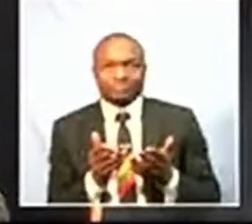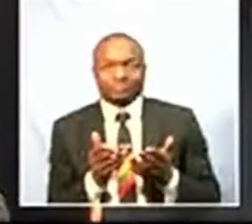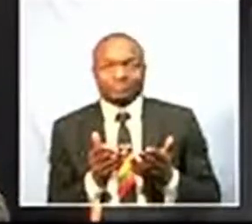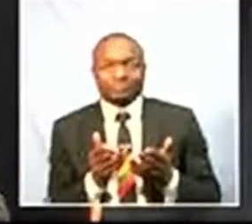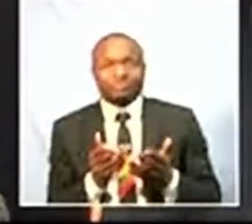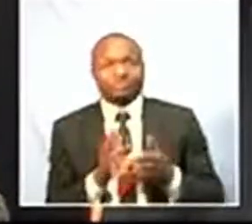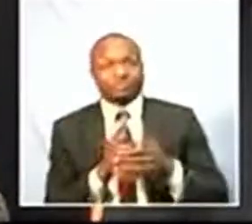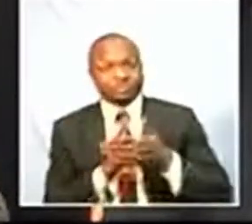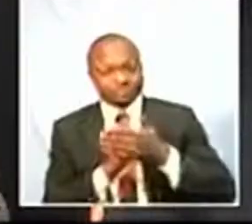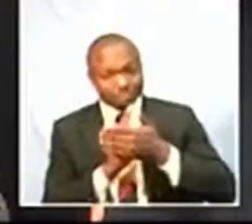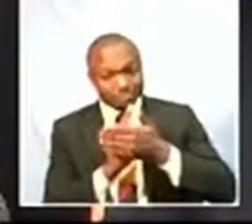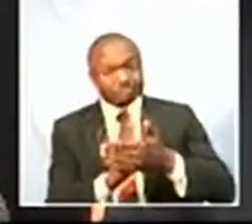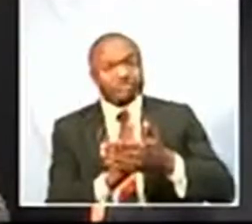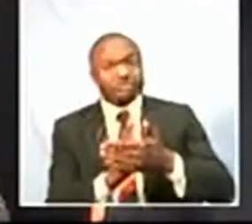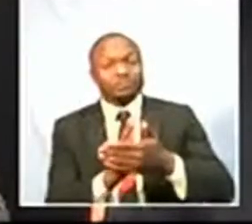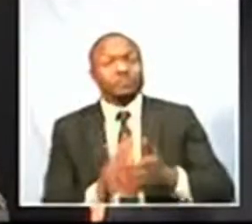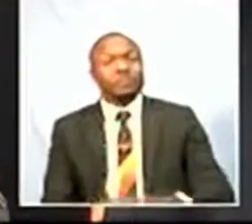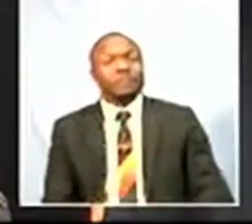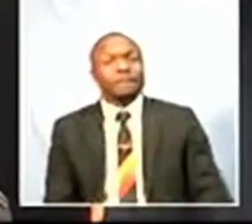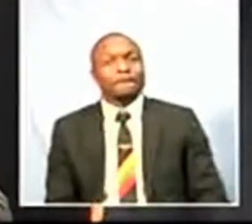either guided that we